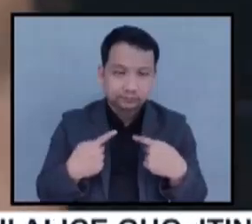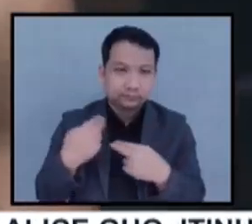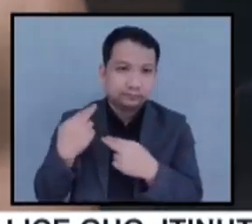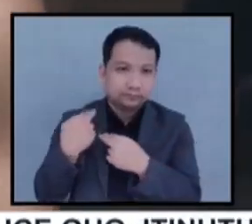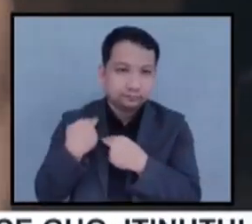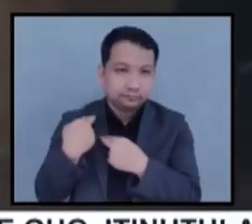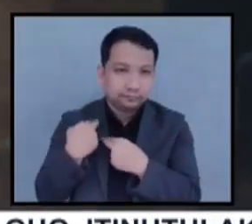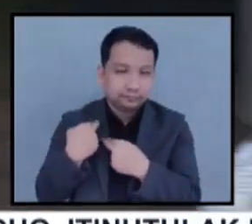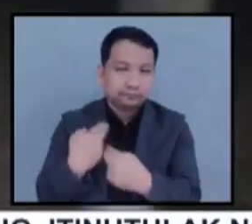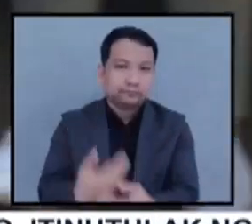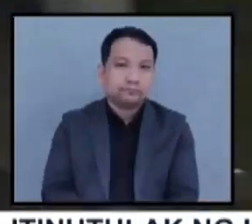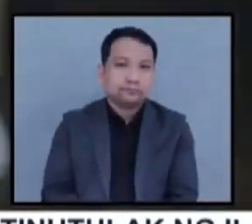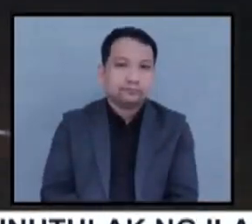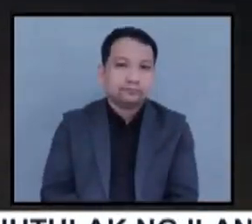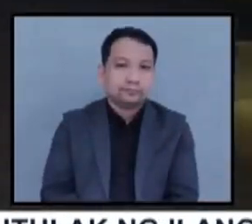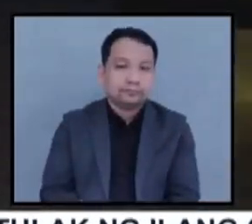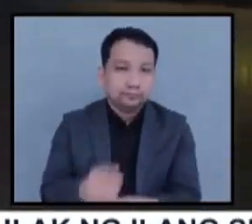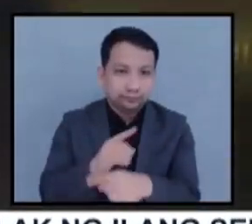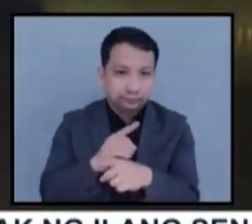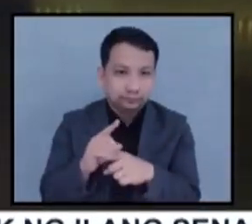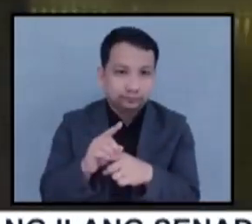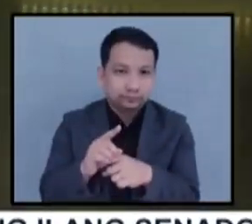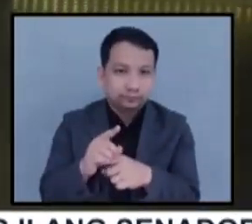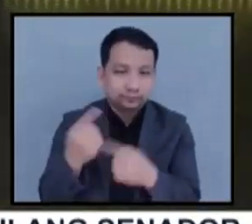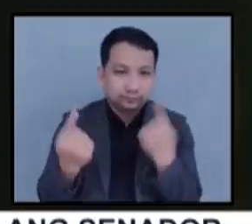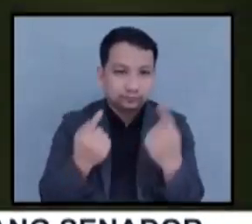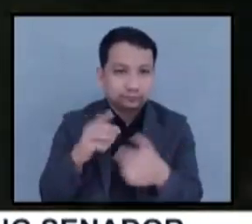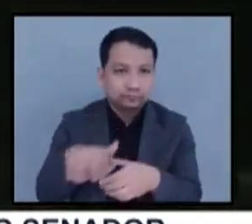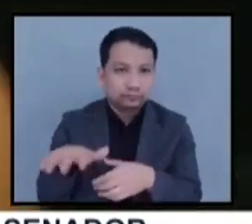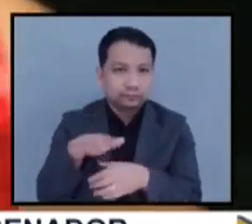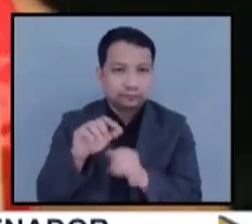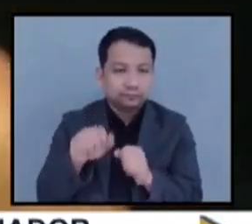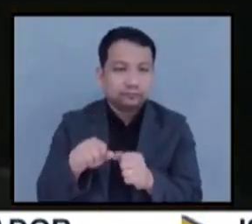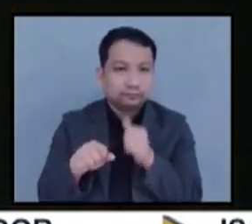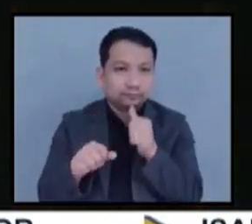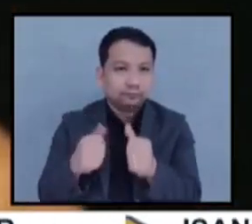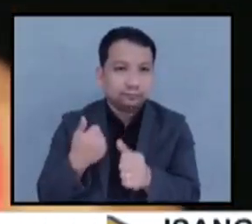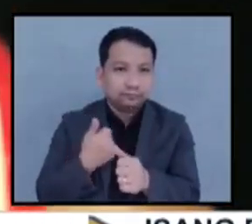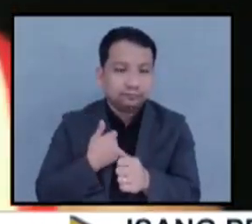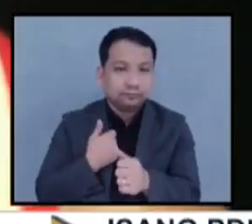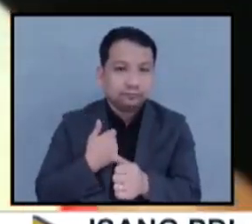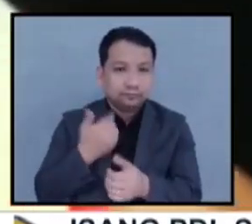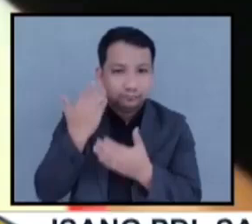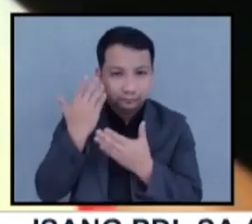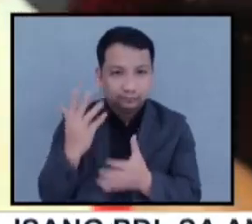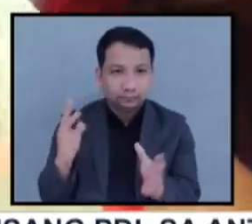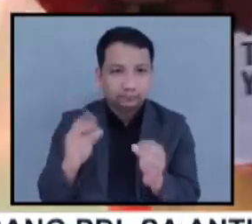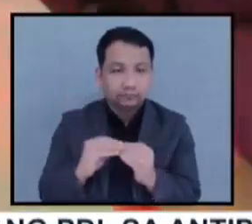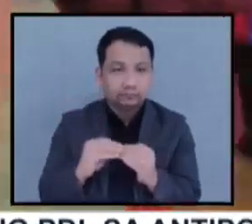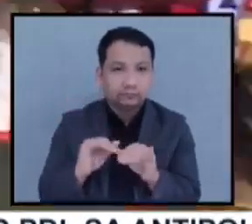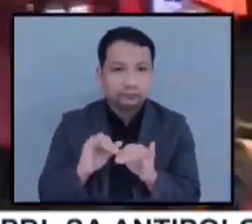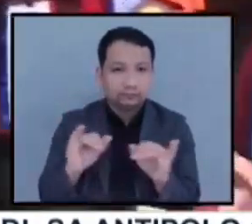responsibilidad, disiplina at malasakit hindi lamang sa sarili kundi pati na rin sa kapwa at